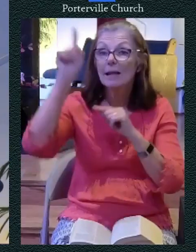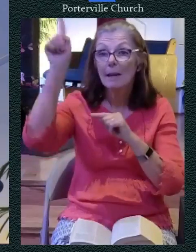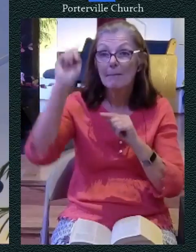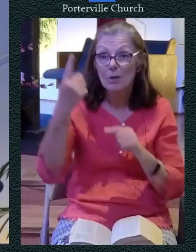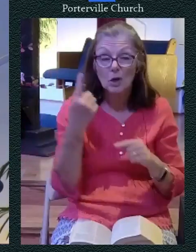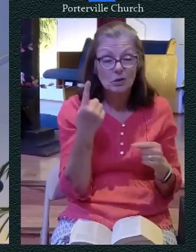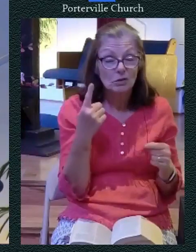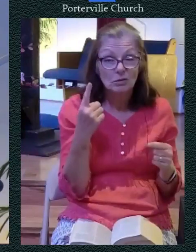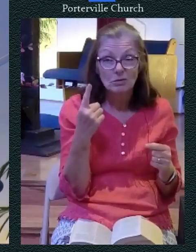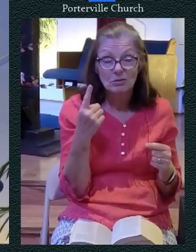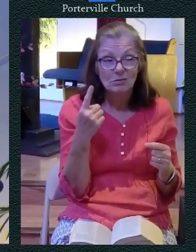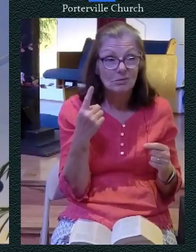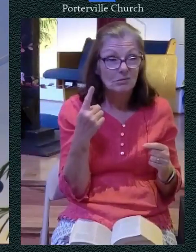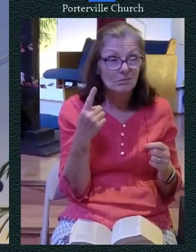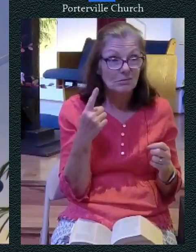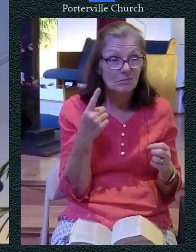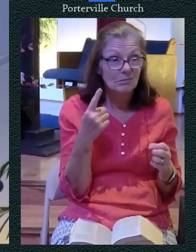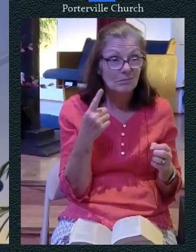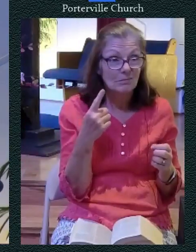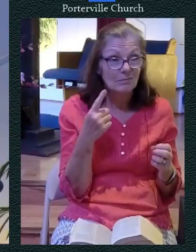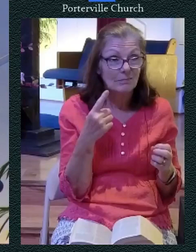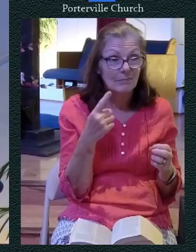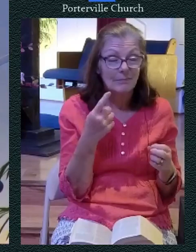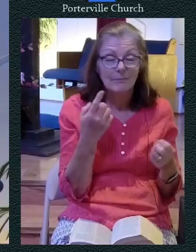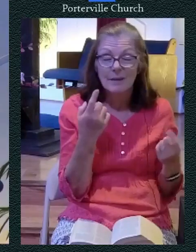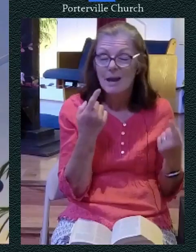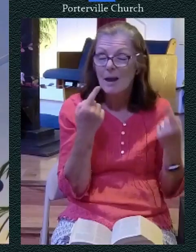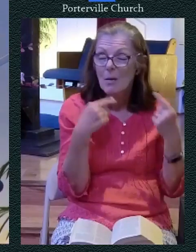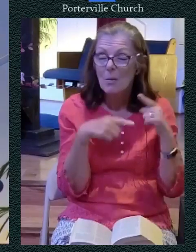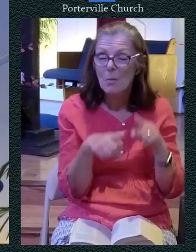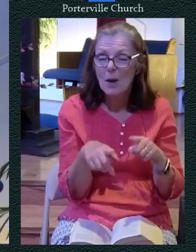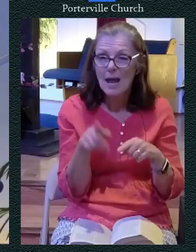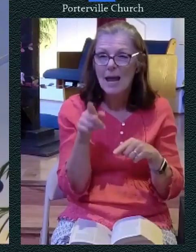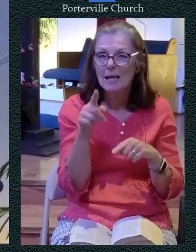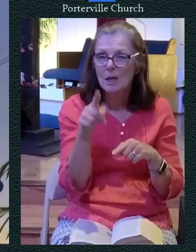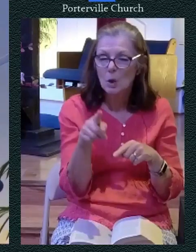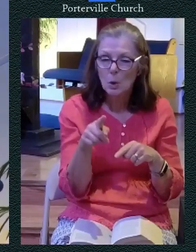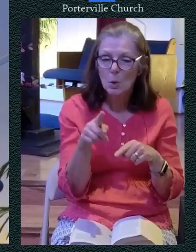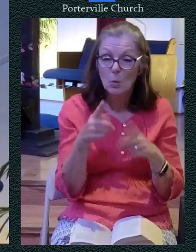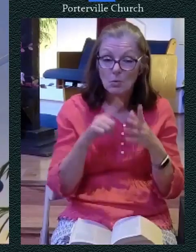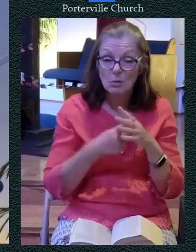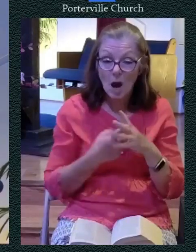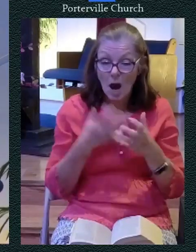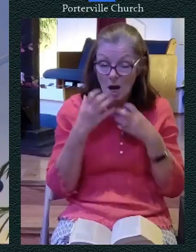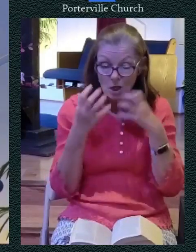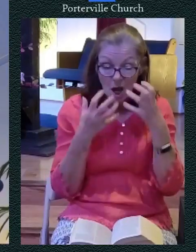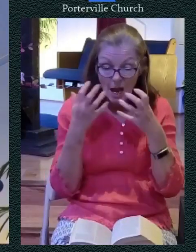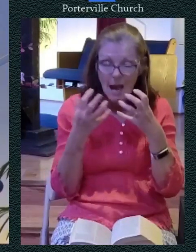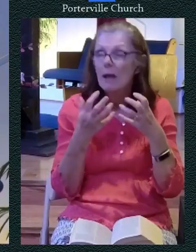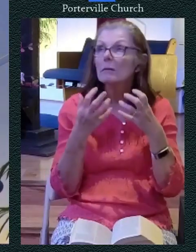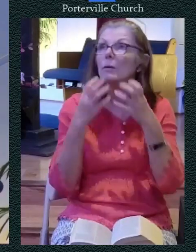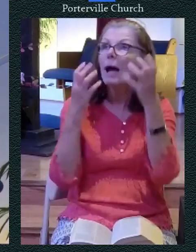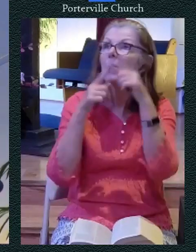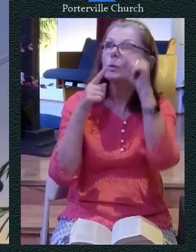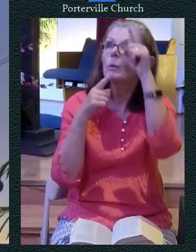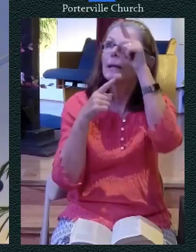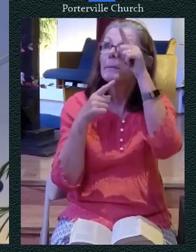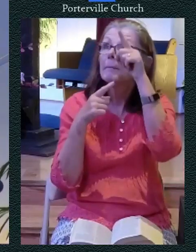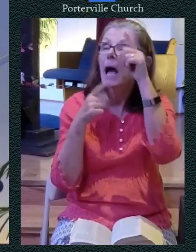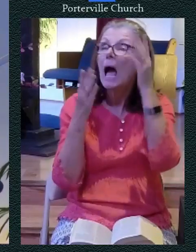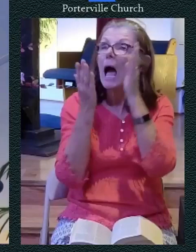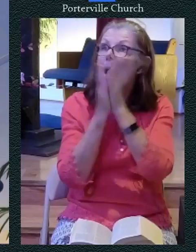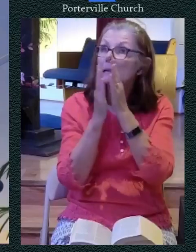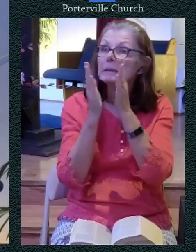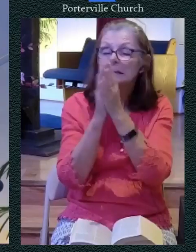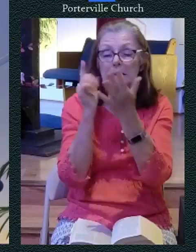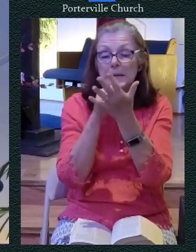When in the thick of the suffering, when you open your mouth, open it to Him, to cry out to Him, to ask for these things we've talked